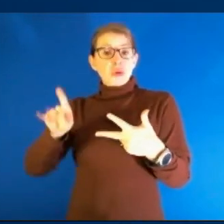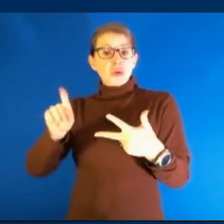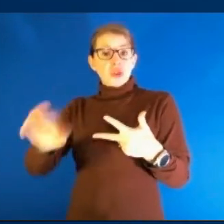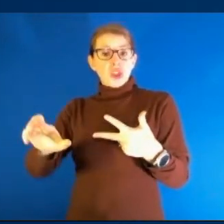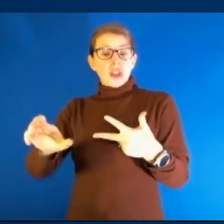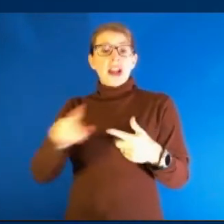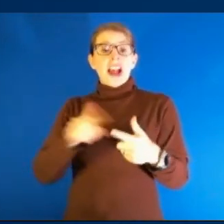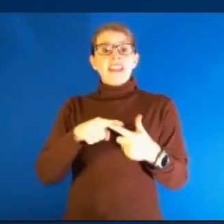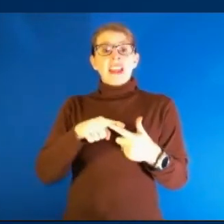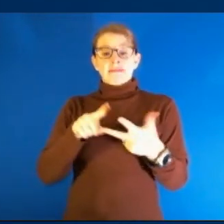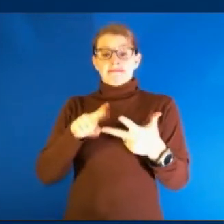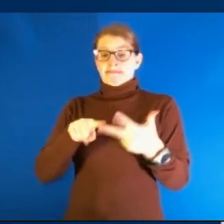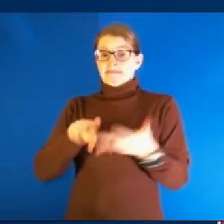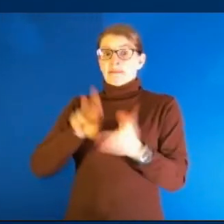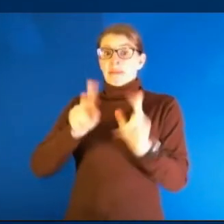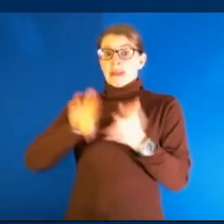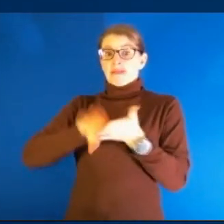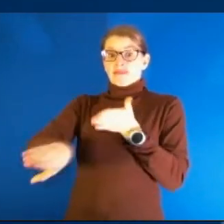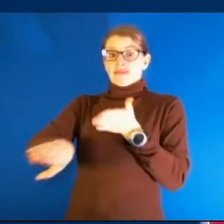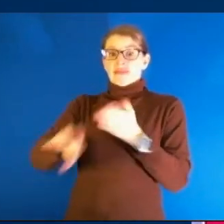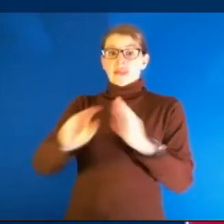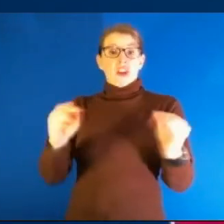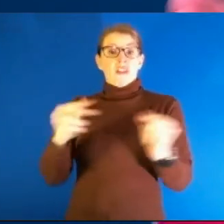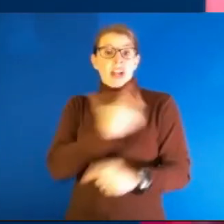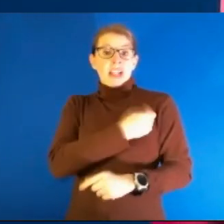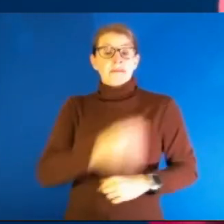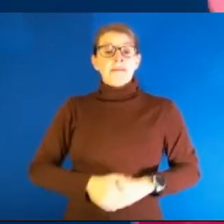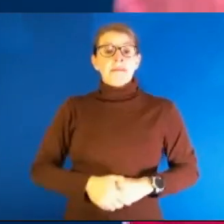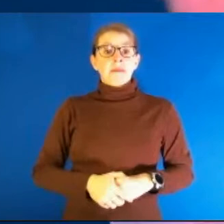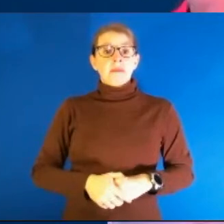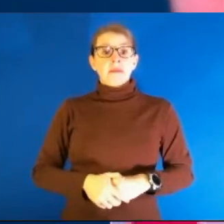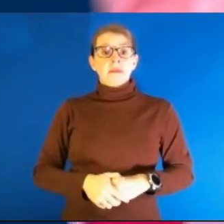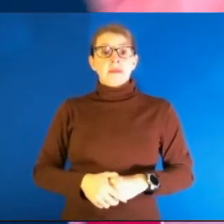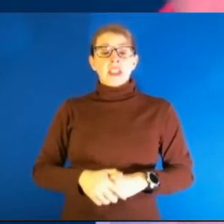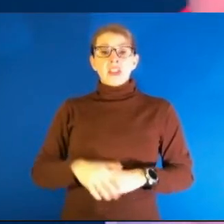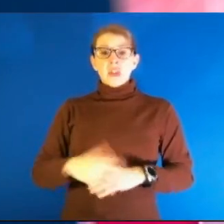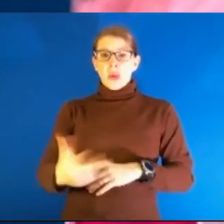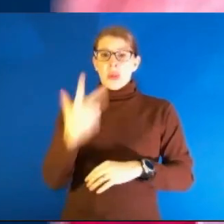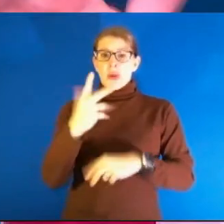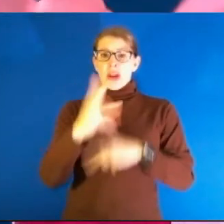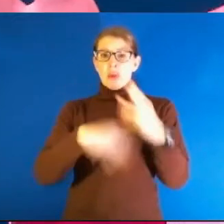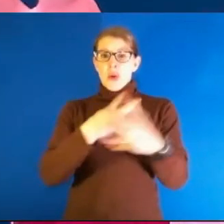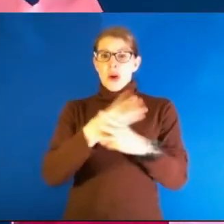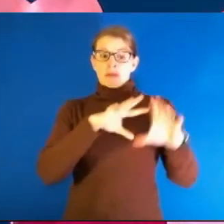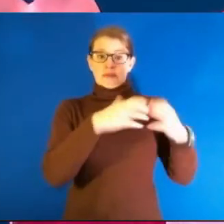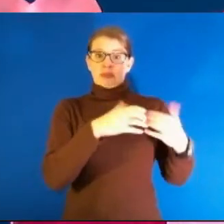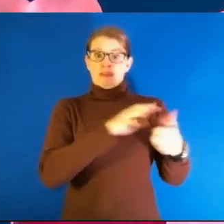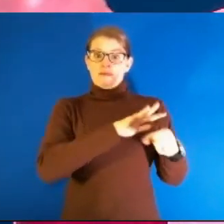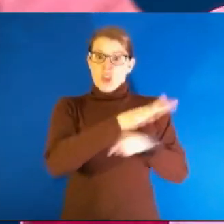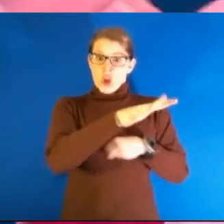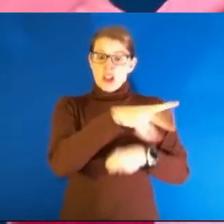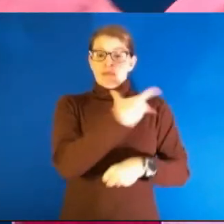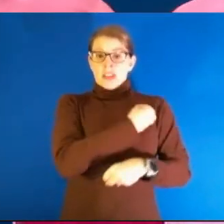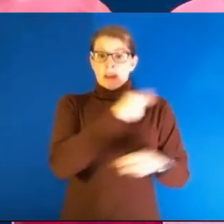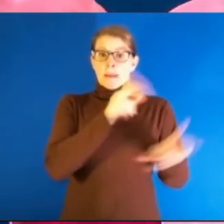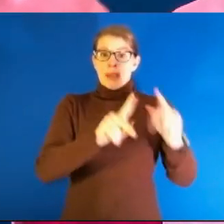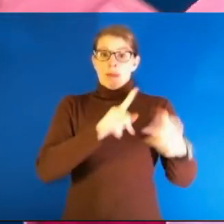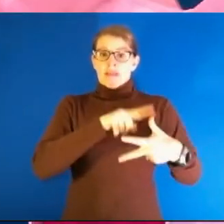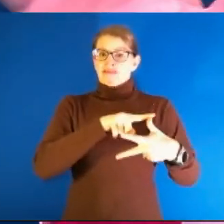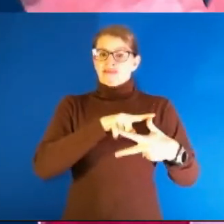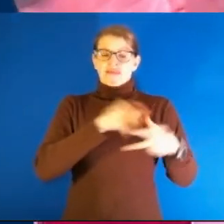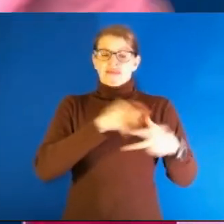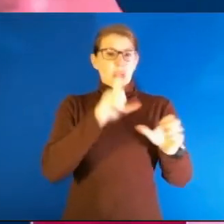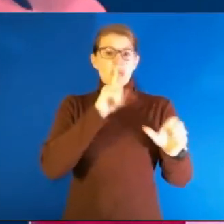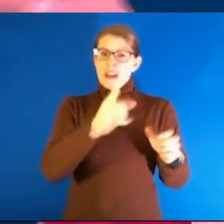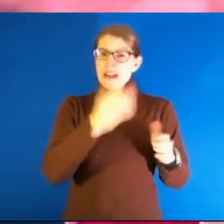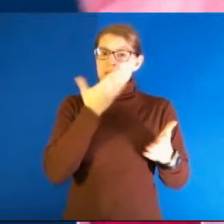unvaccinated. Well, it's really it's a story now of three worlds. The fully, completely vaccinated folks, all up to date, are doing really well, and they're